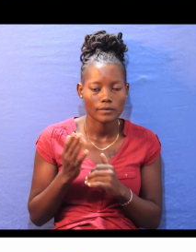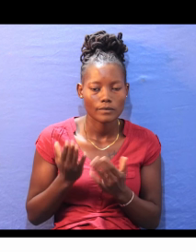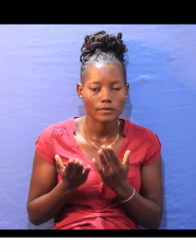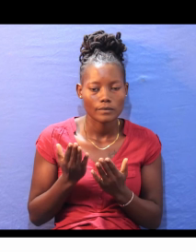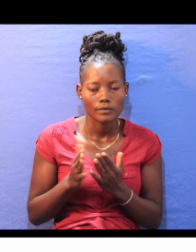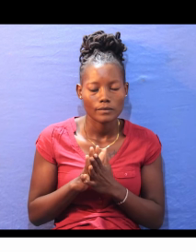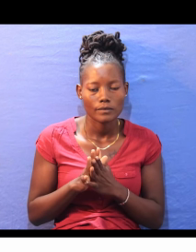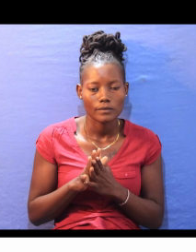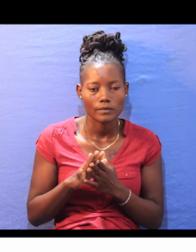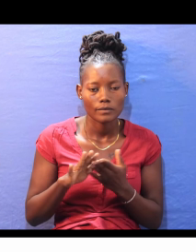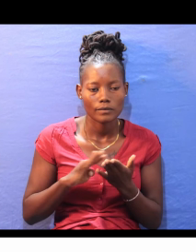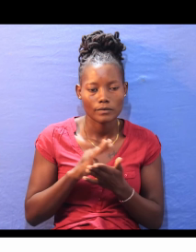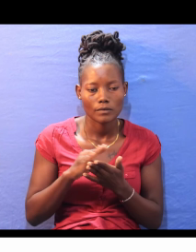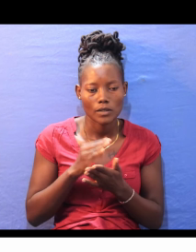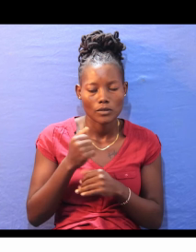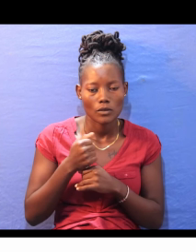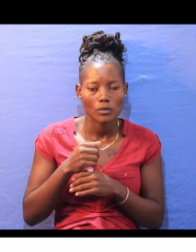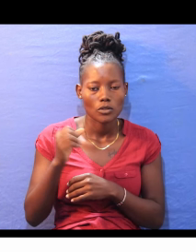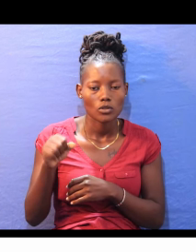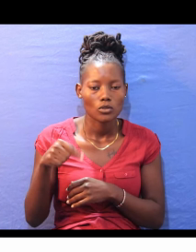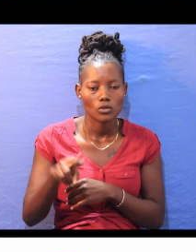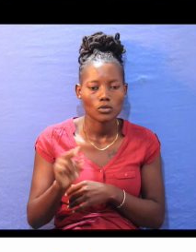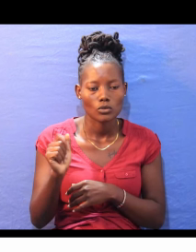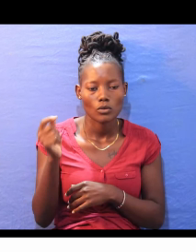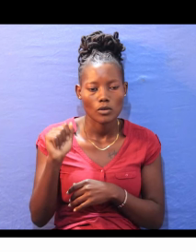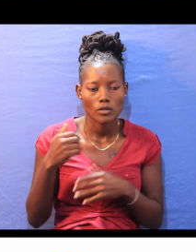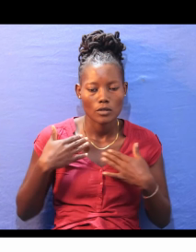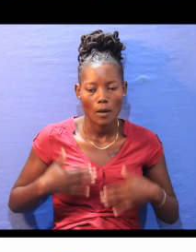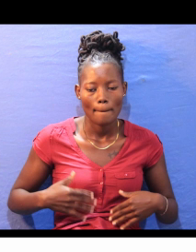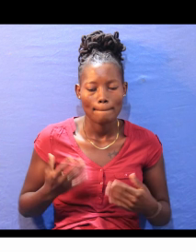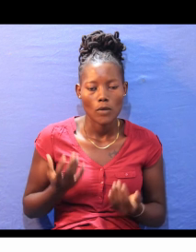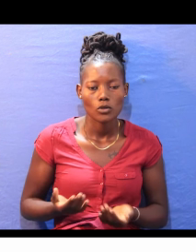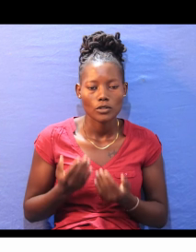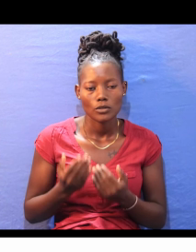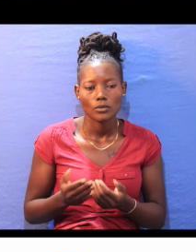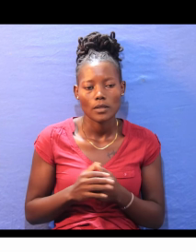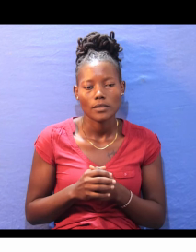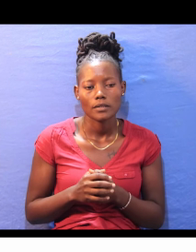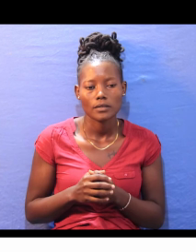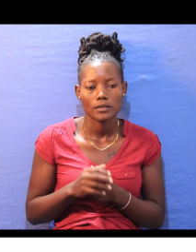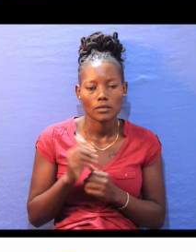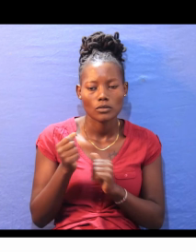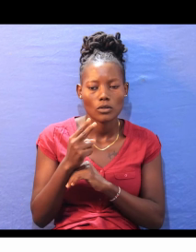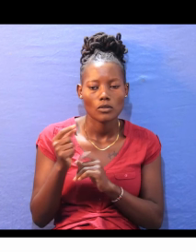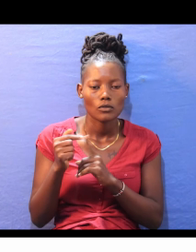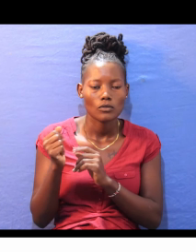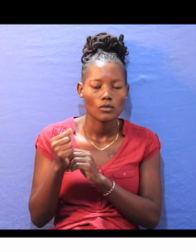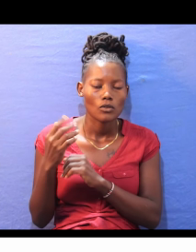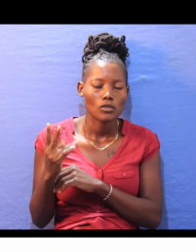basic coordination, squats, body weight strides, up until the ages of 12 to 14.